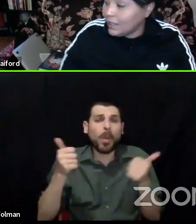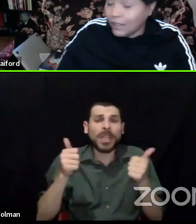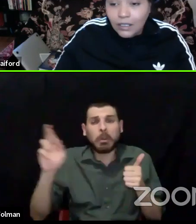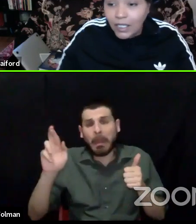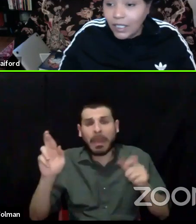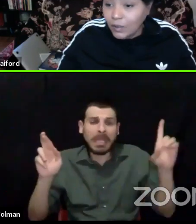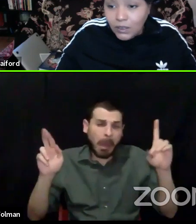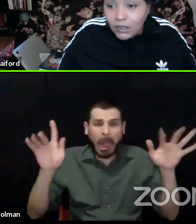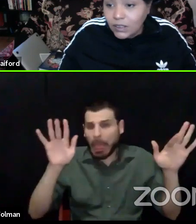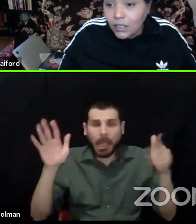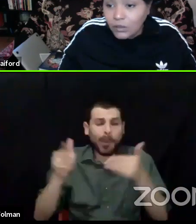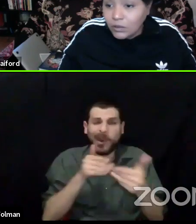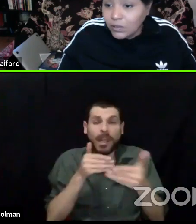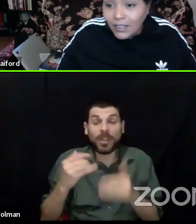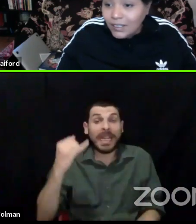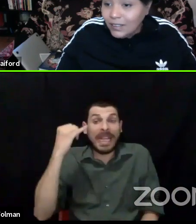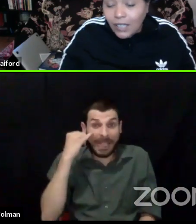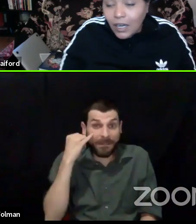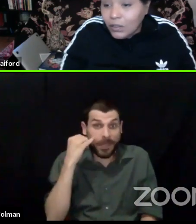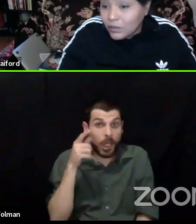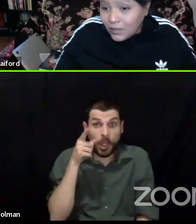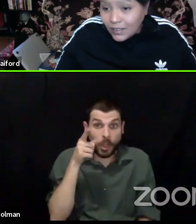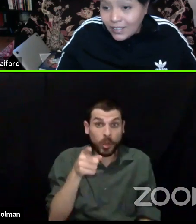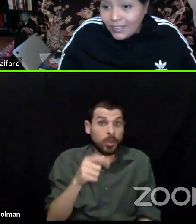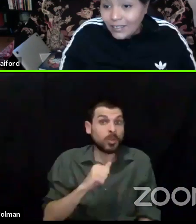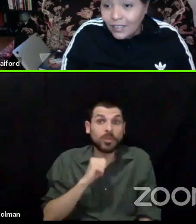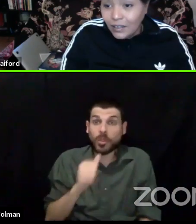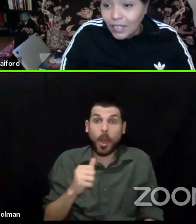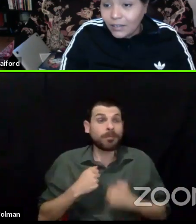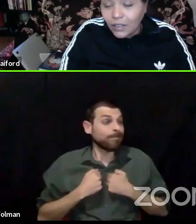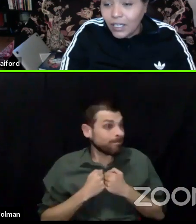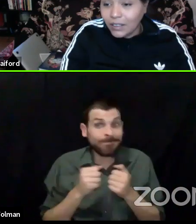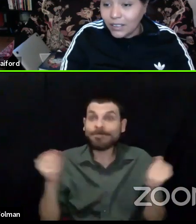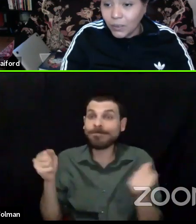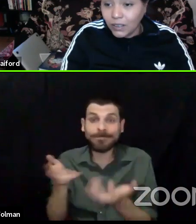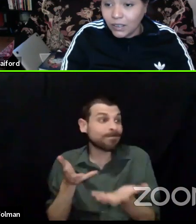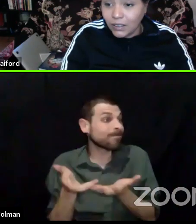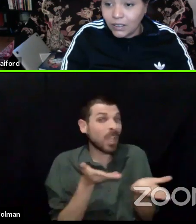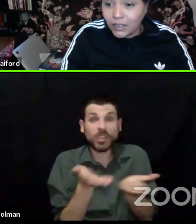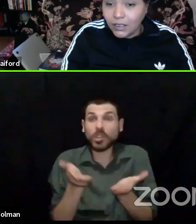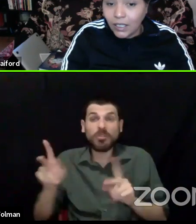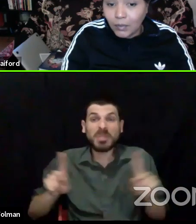not there to claim your soul, you're gone. You know, I don't know how else to